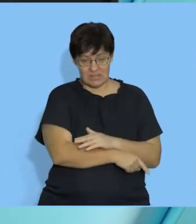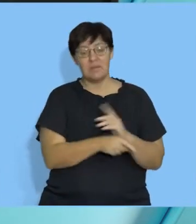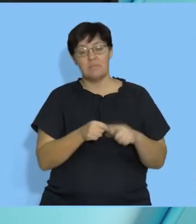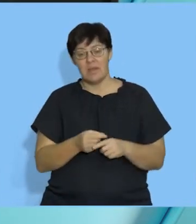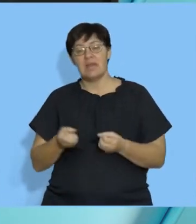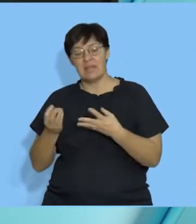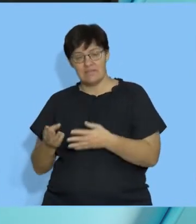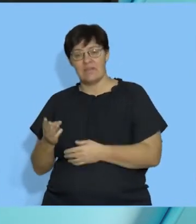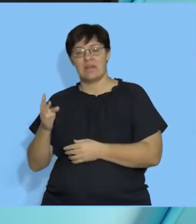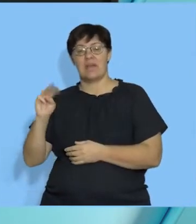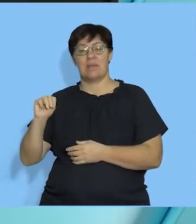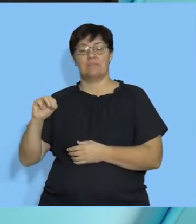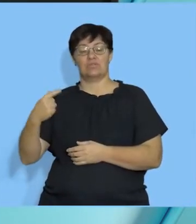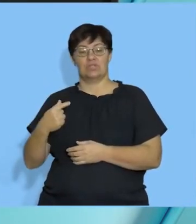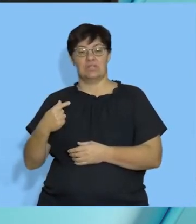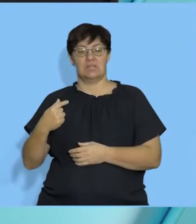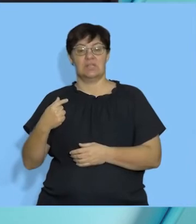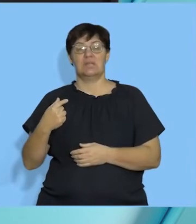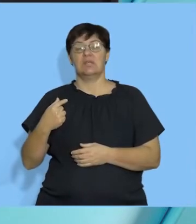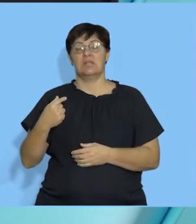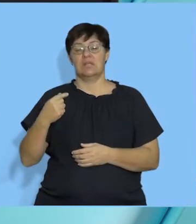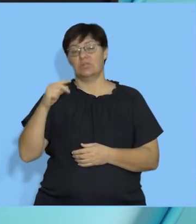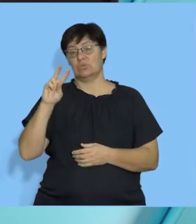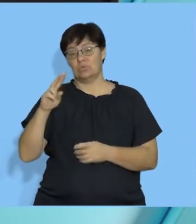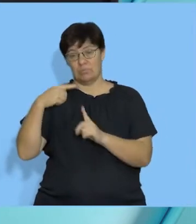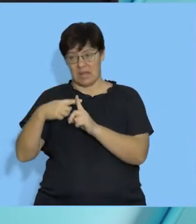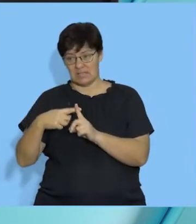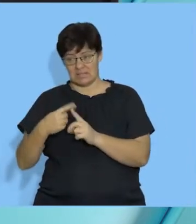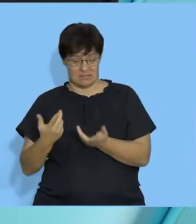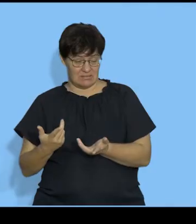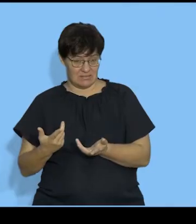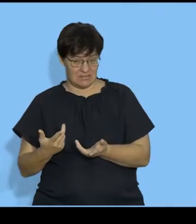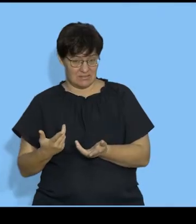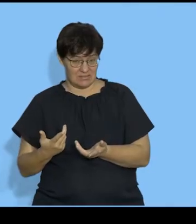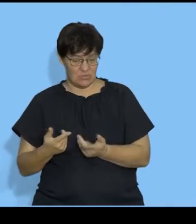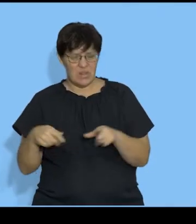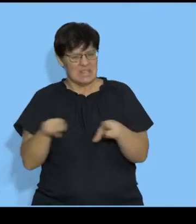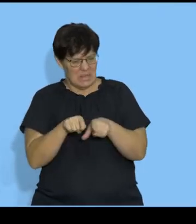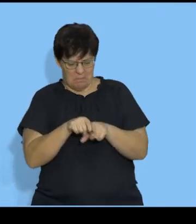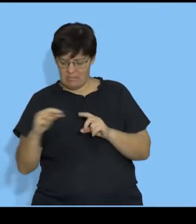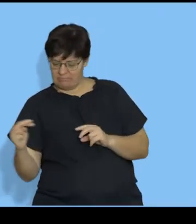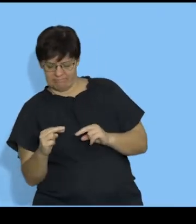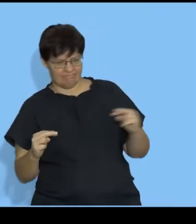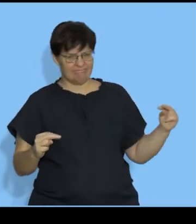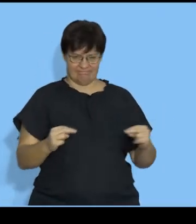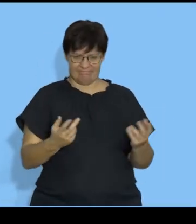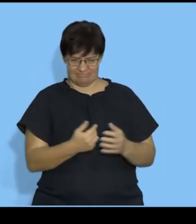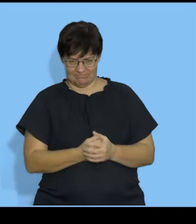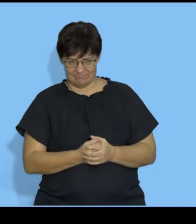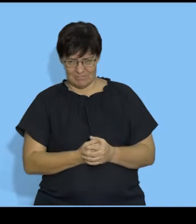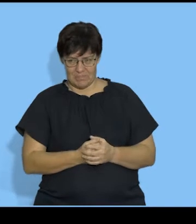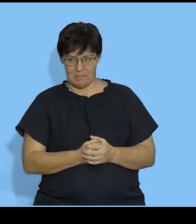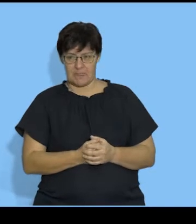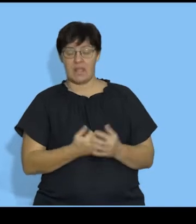magnesium ion 2+ plus 2 electrons. We're still talking about the same thing, right? So in this case, all we are saying is